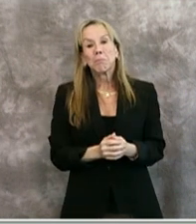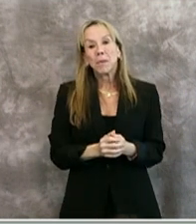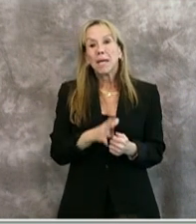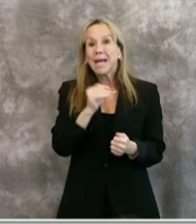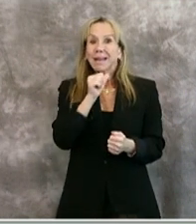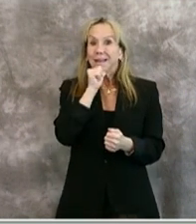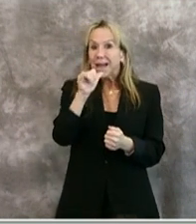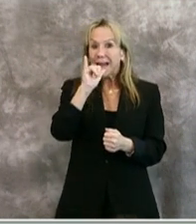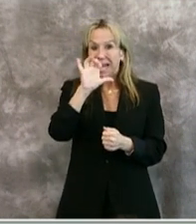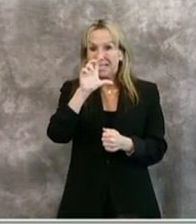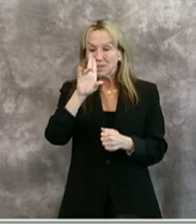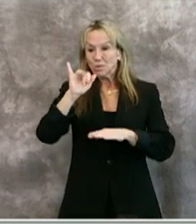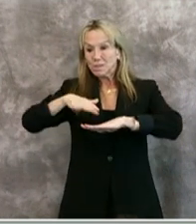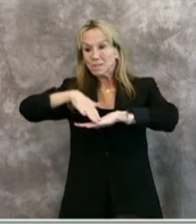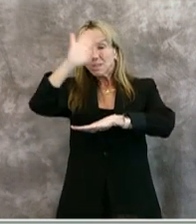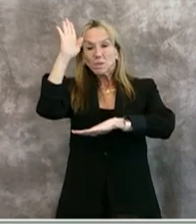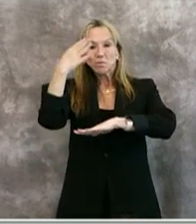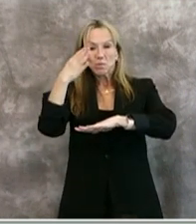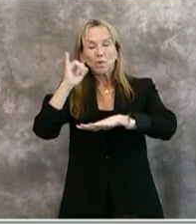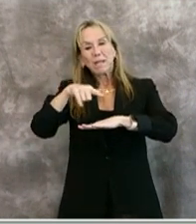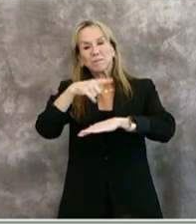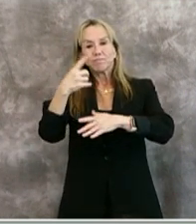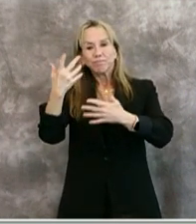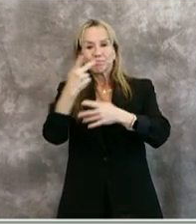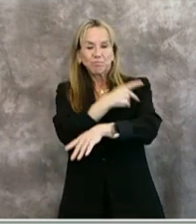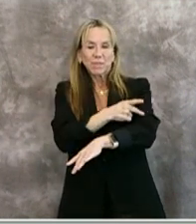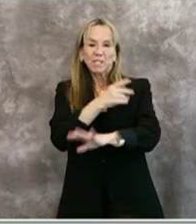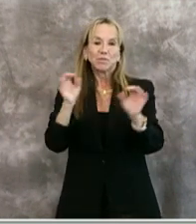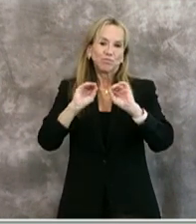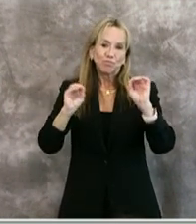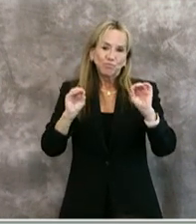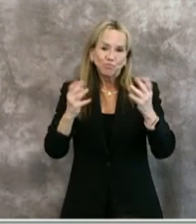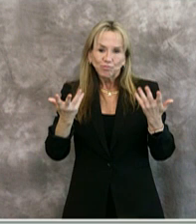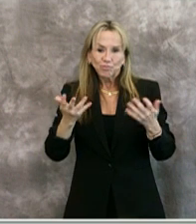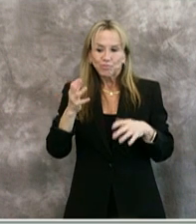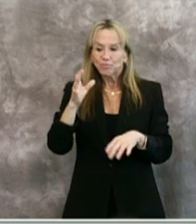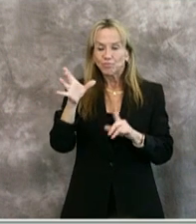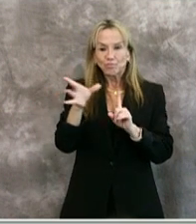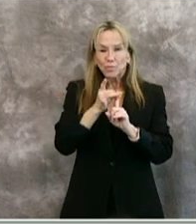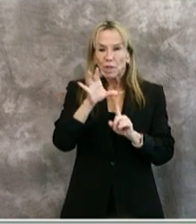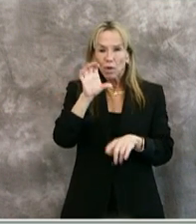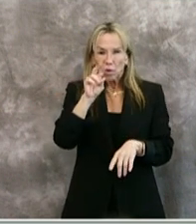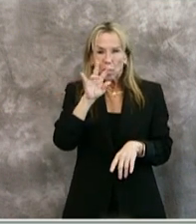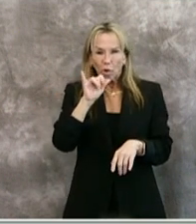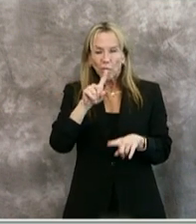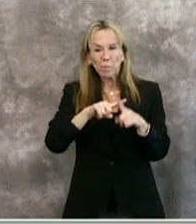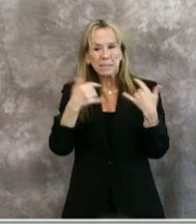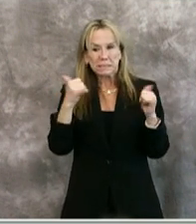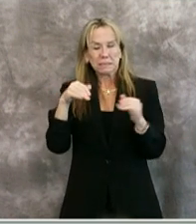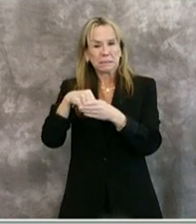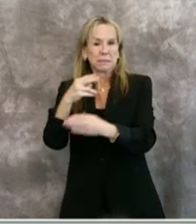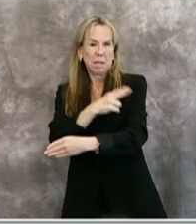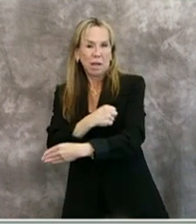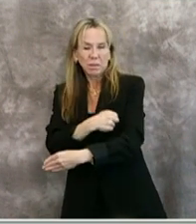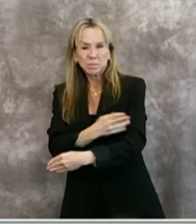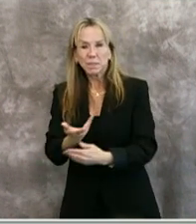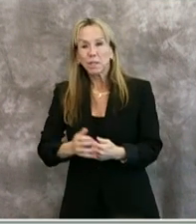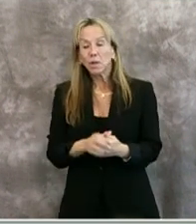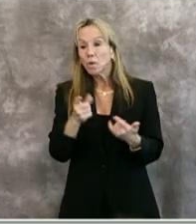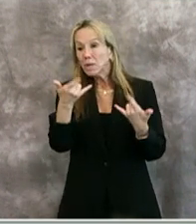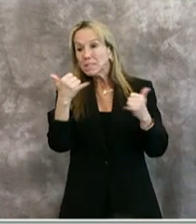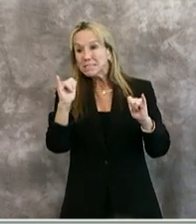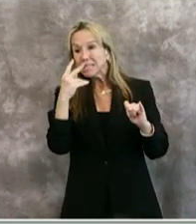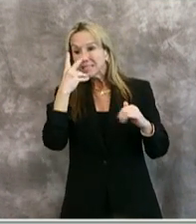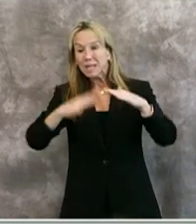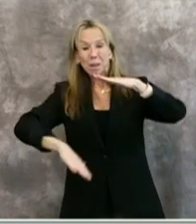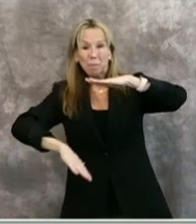non-ICU. This is COVID-related hospitalizations are essentially flat yesterday to today. Overall hospital system capacity,